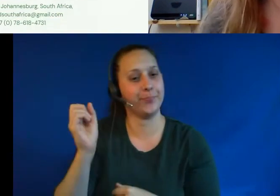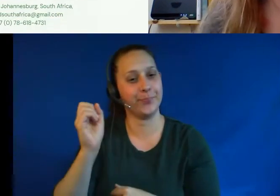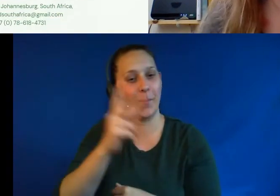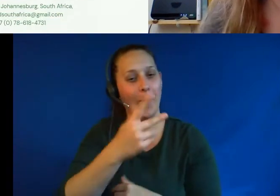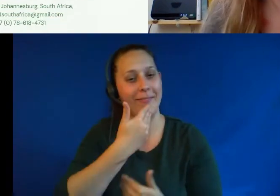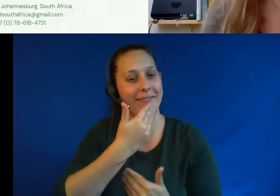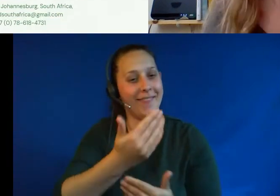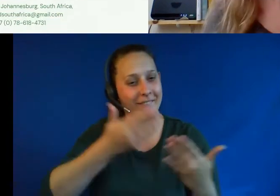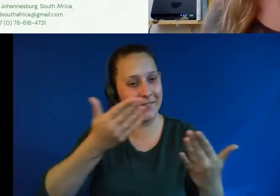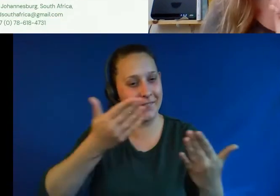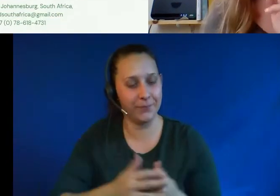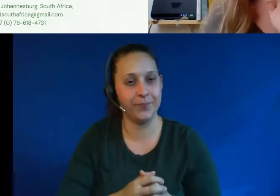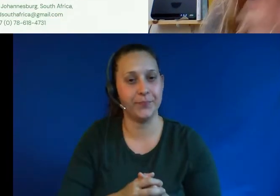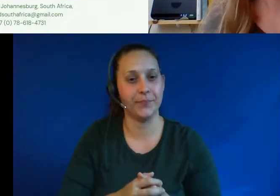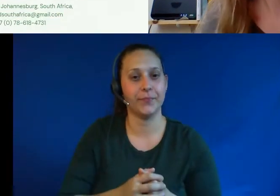much.